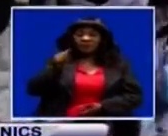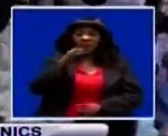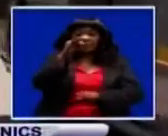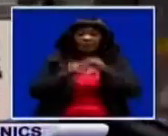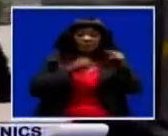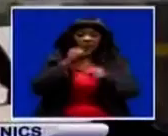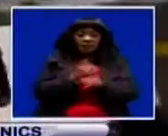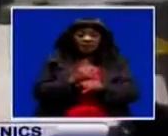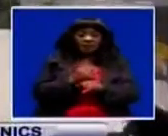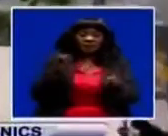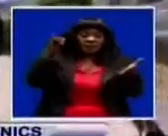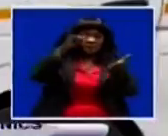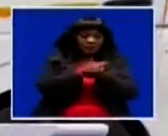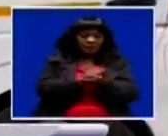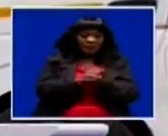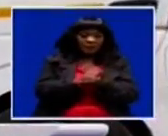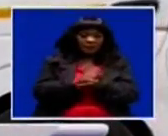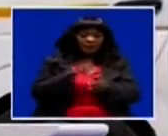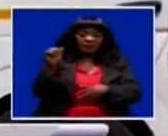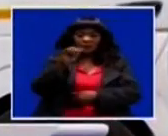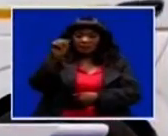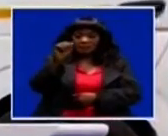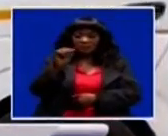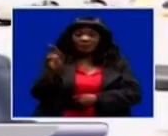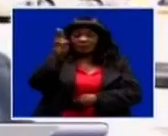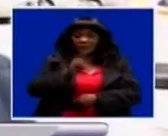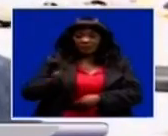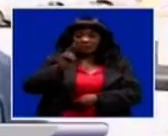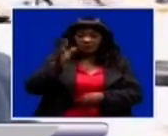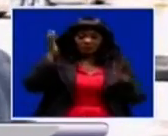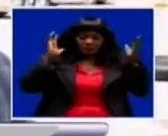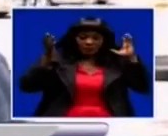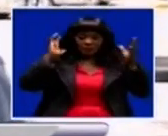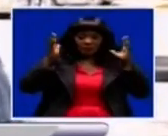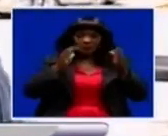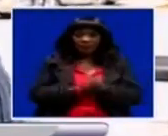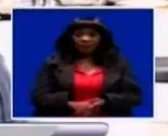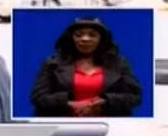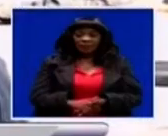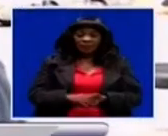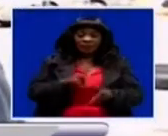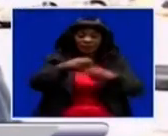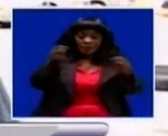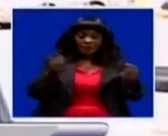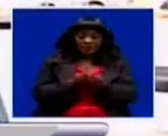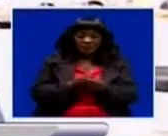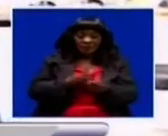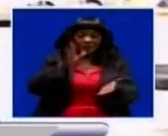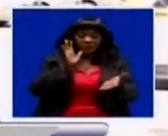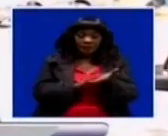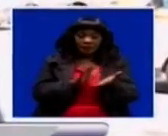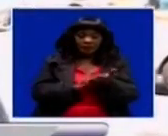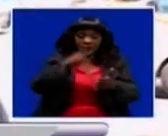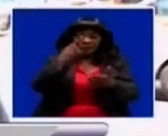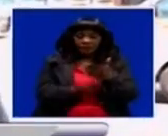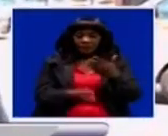Airport and inspected the vehicles that will be used by the delegates. I must commend the team for working so hard. What we have